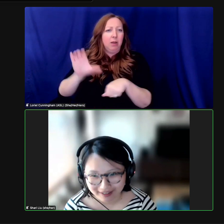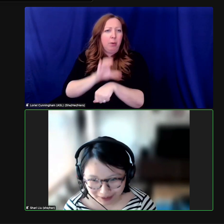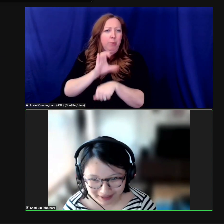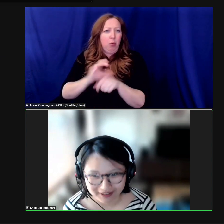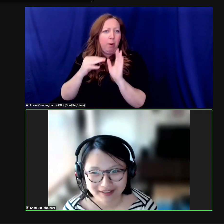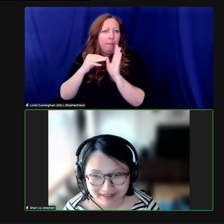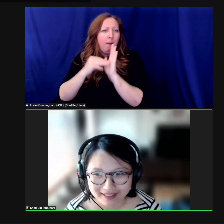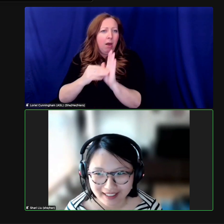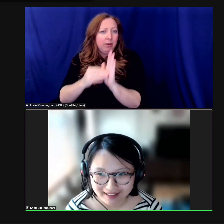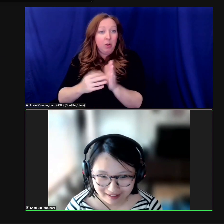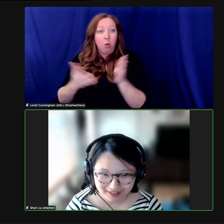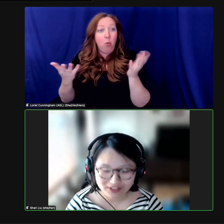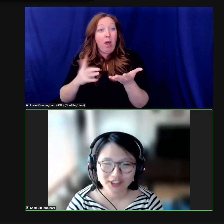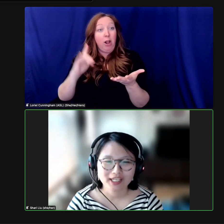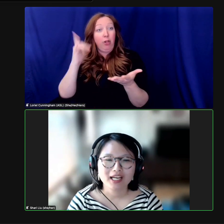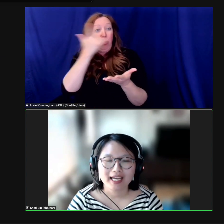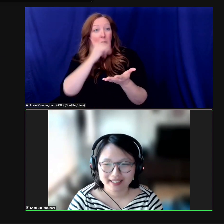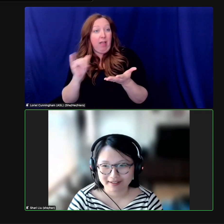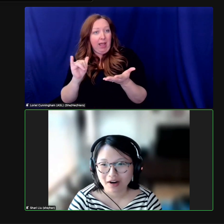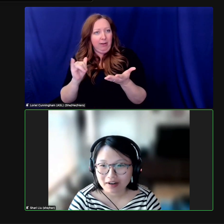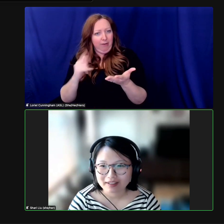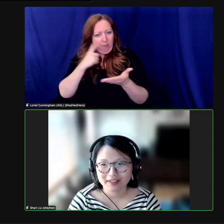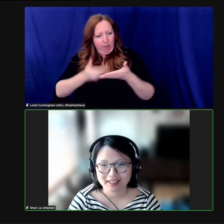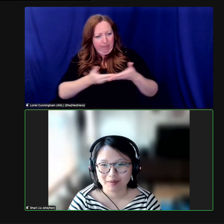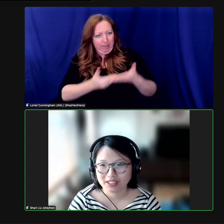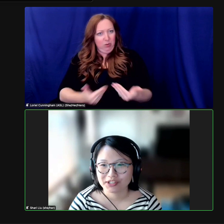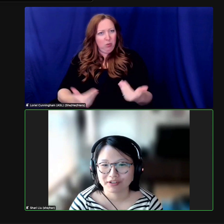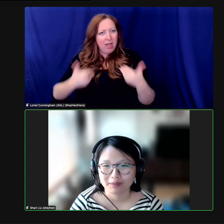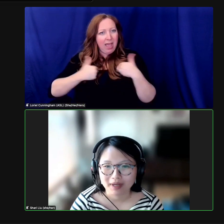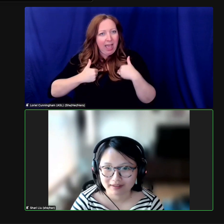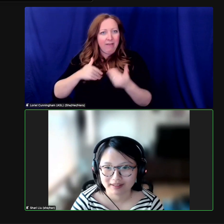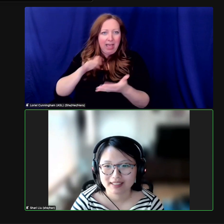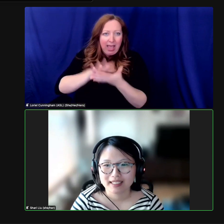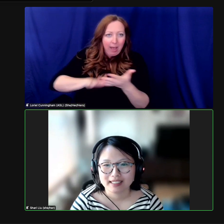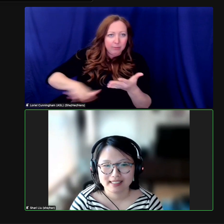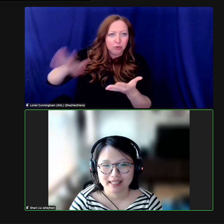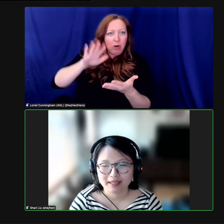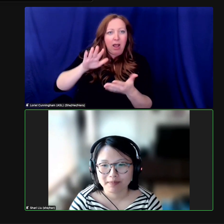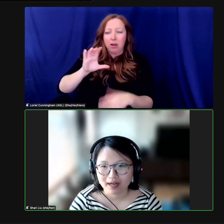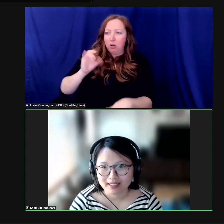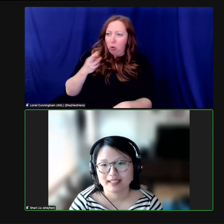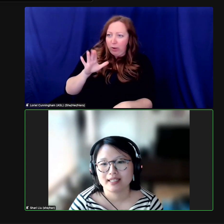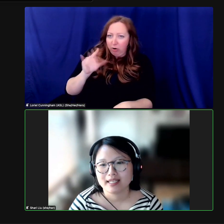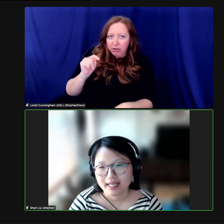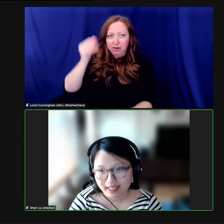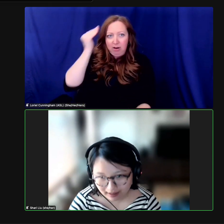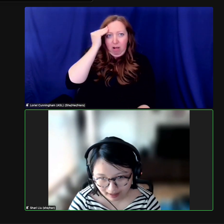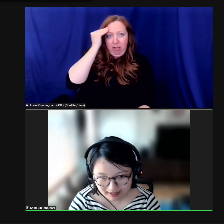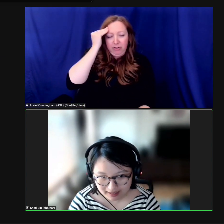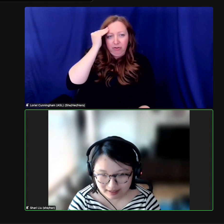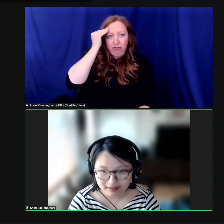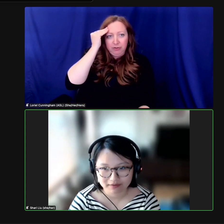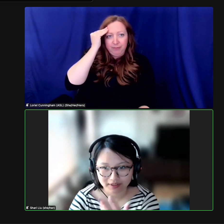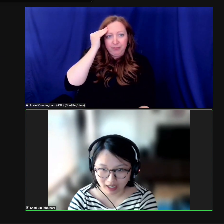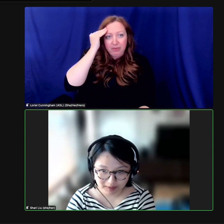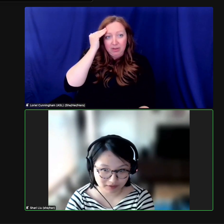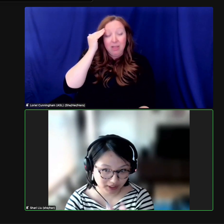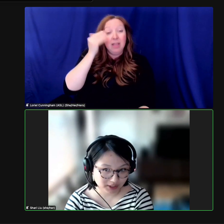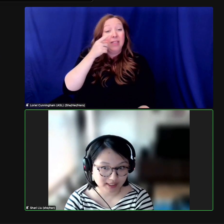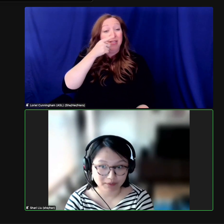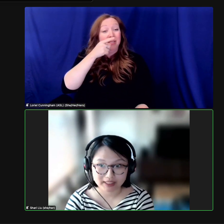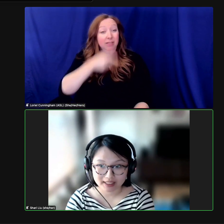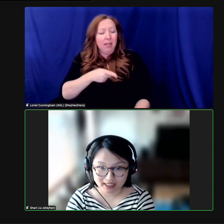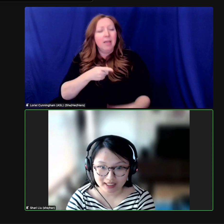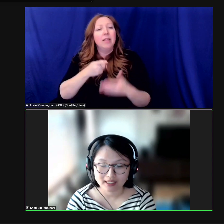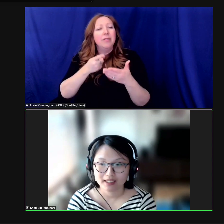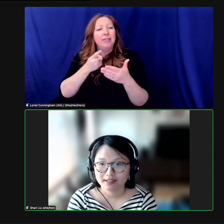abstract, coherent, theory-like knowledge. And at the heart of these computational models is that they posit hidden causes for the